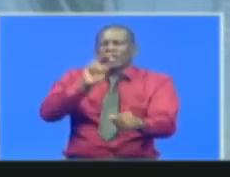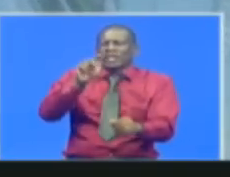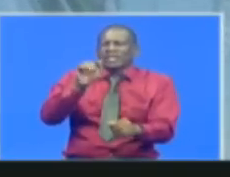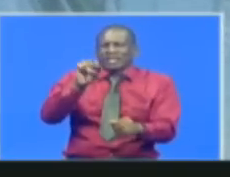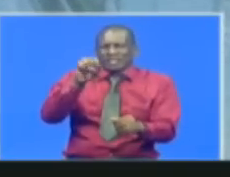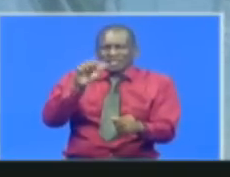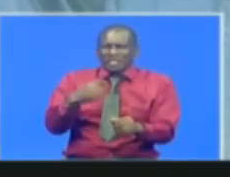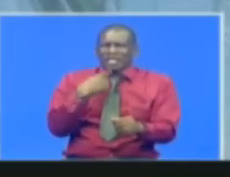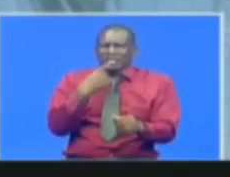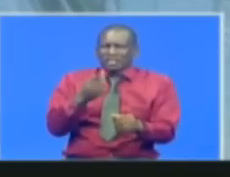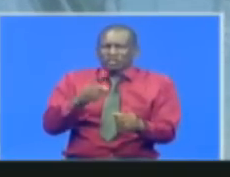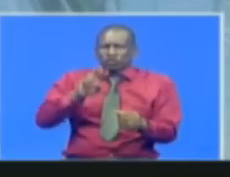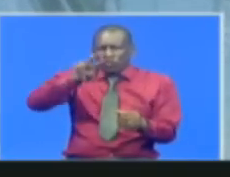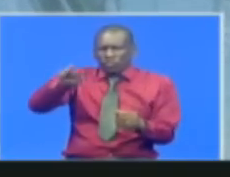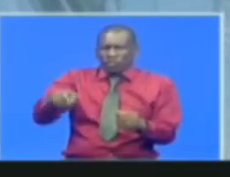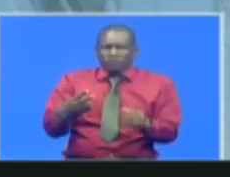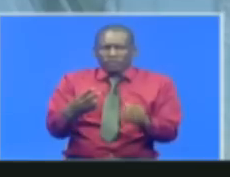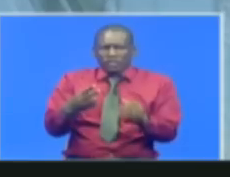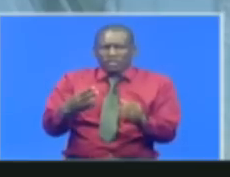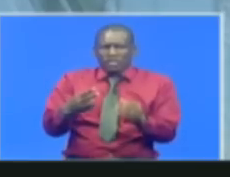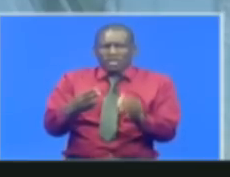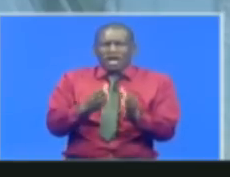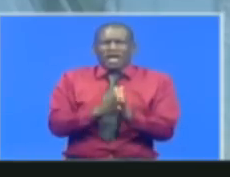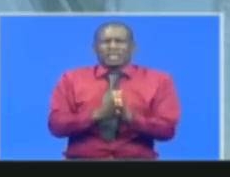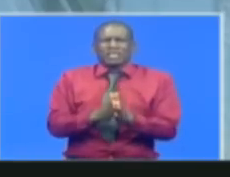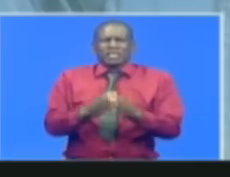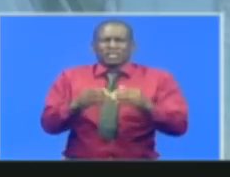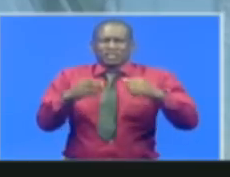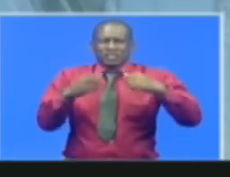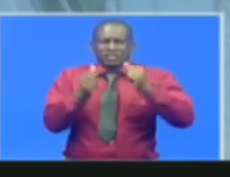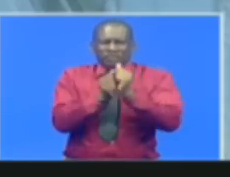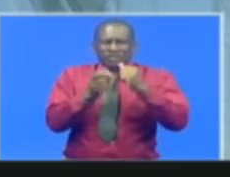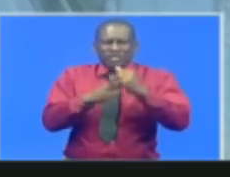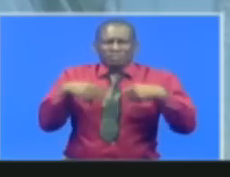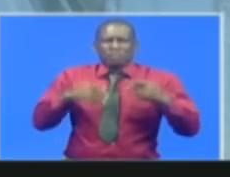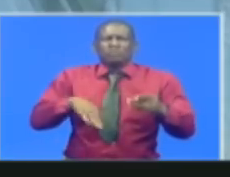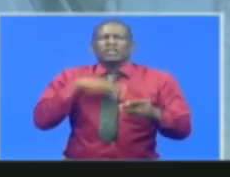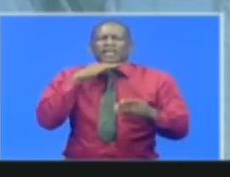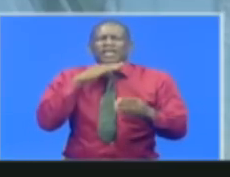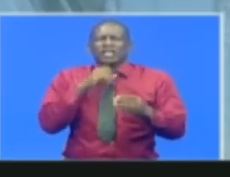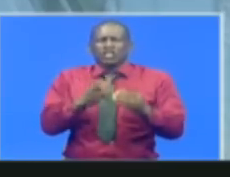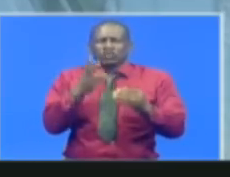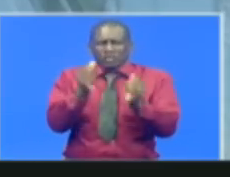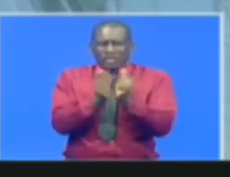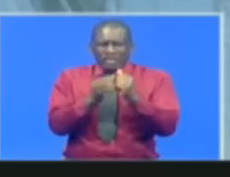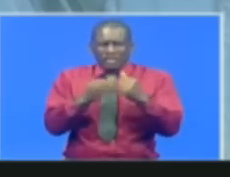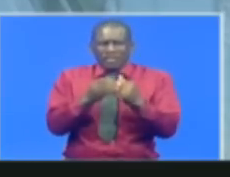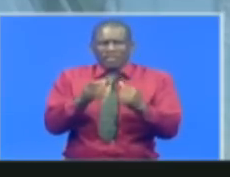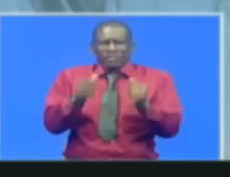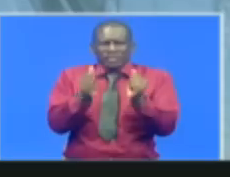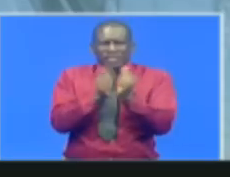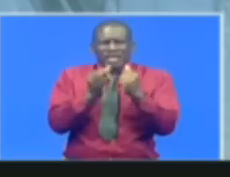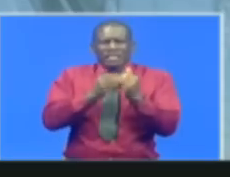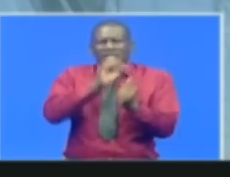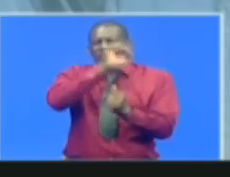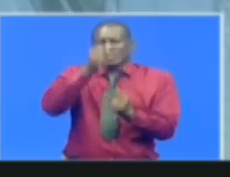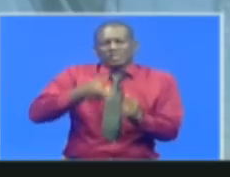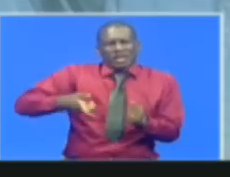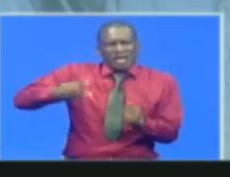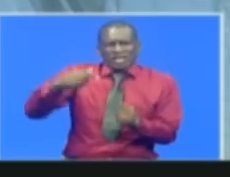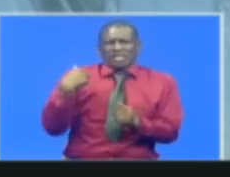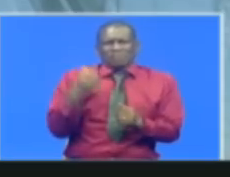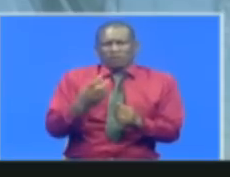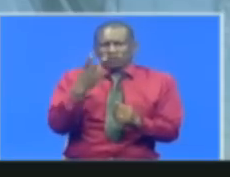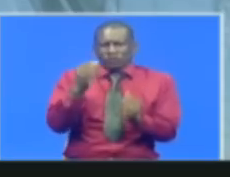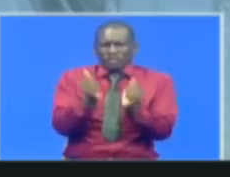3,153 people died in the country's roads in 2018. This represents an 8% increase from the numbers in 2017,